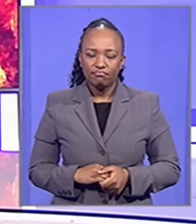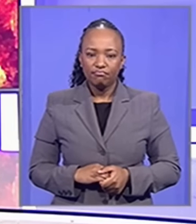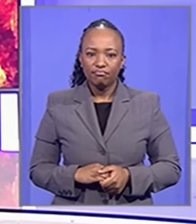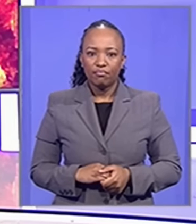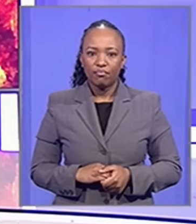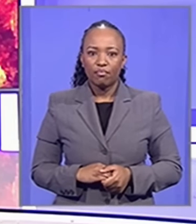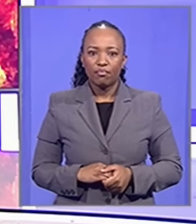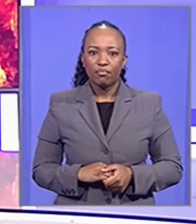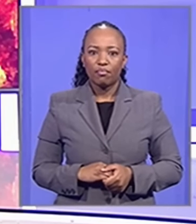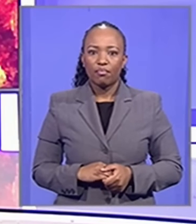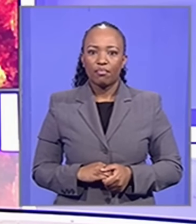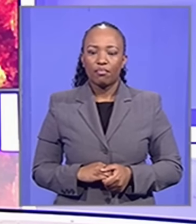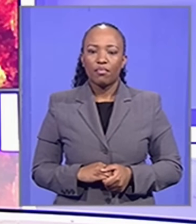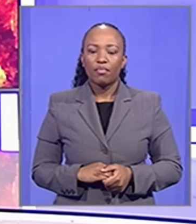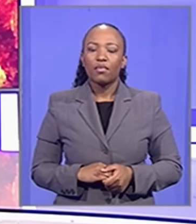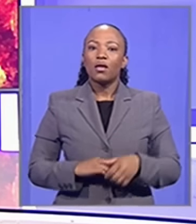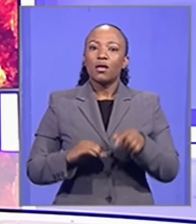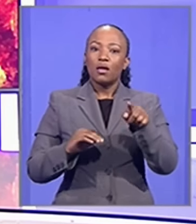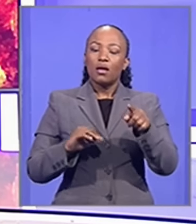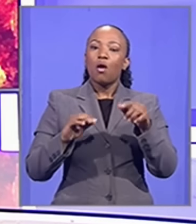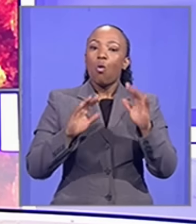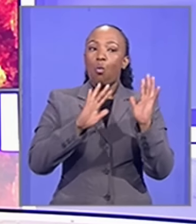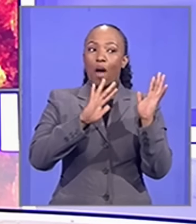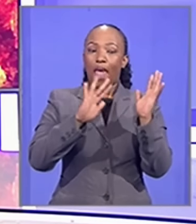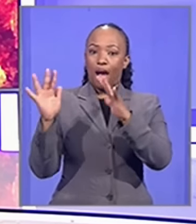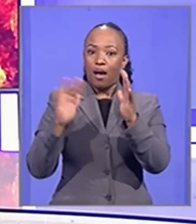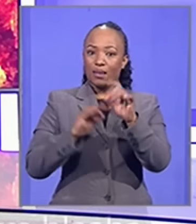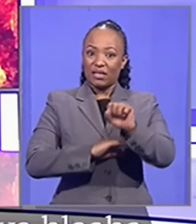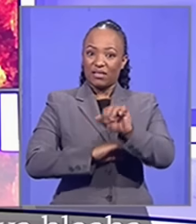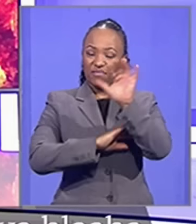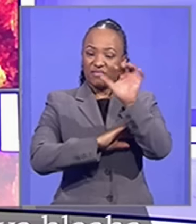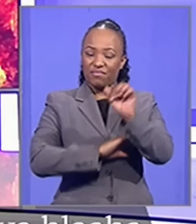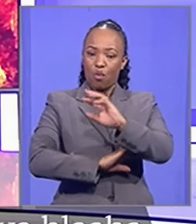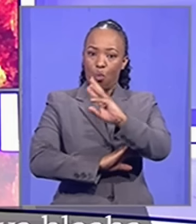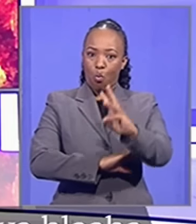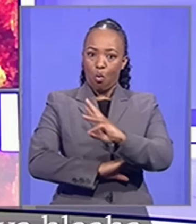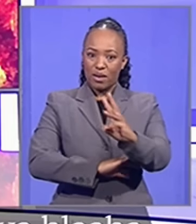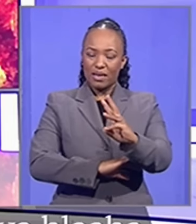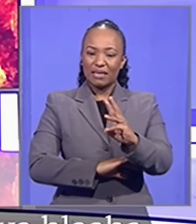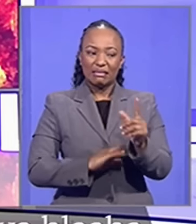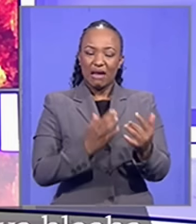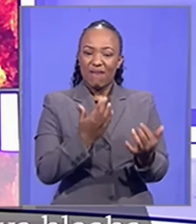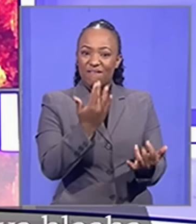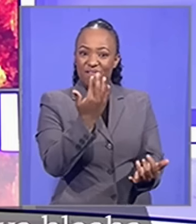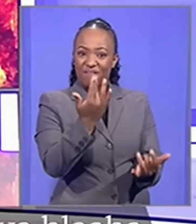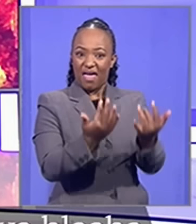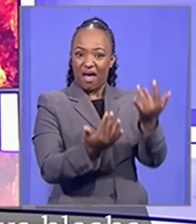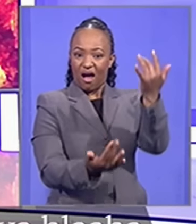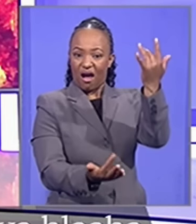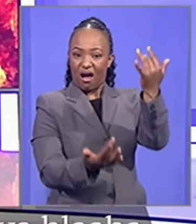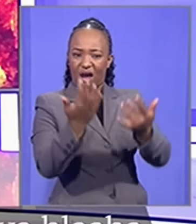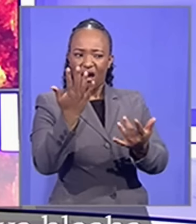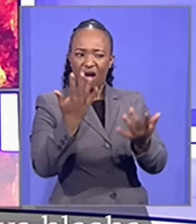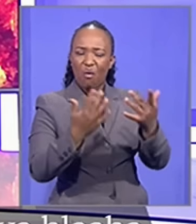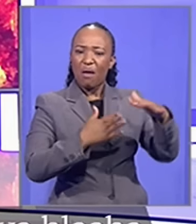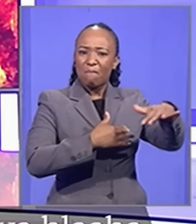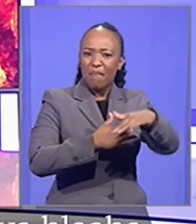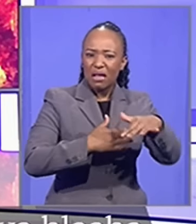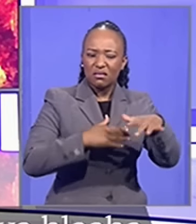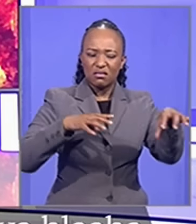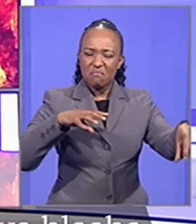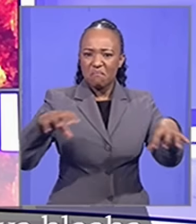Lekala la ditshebeletso tsa bolipi ba Afrika Borwa le lemosa baahi ka dikotsi tsa mello ya hlaha dikarolong tse ding tsa naha